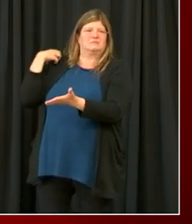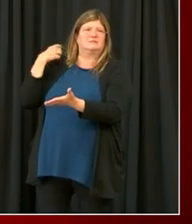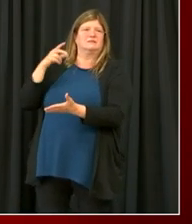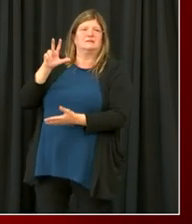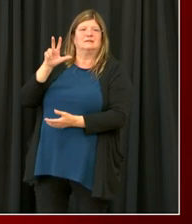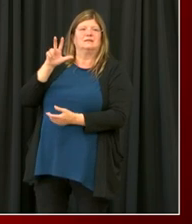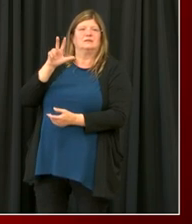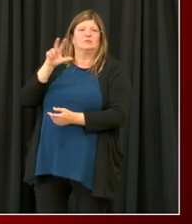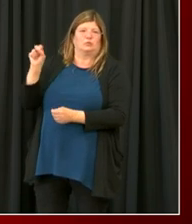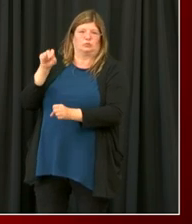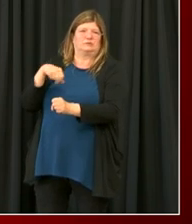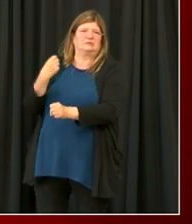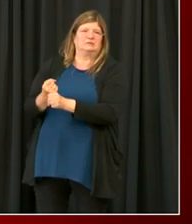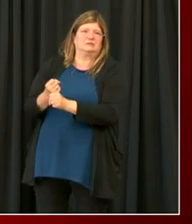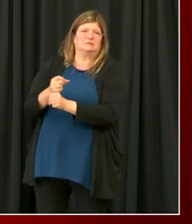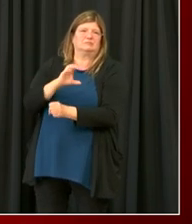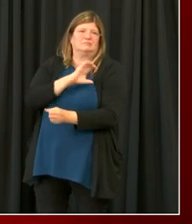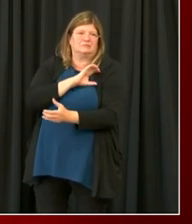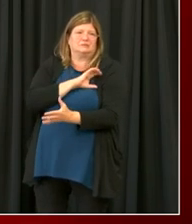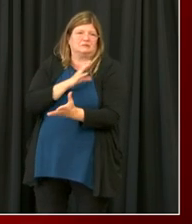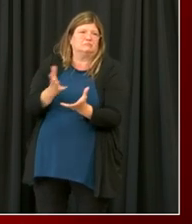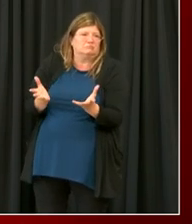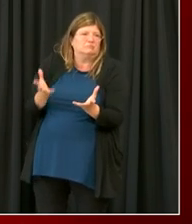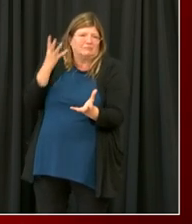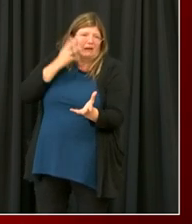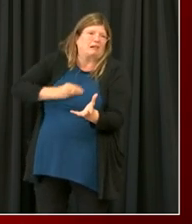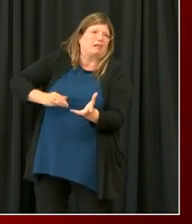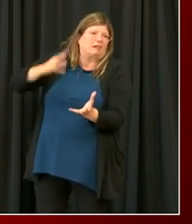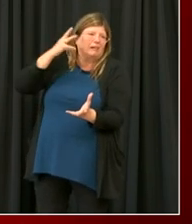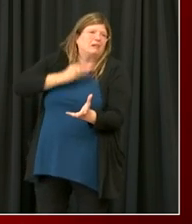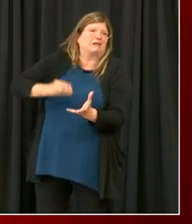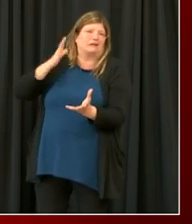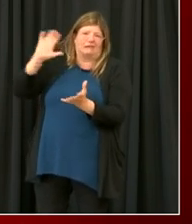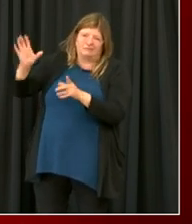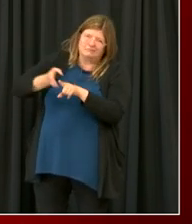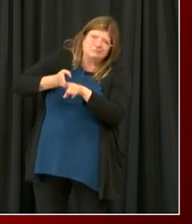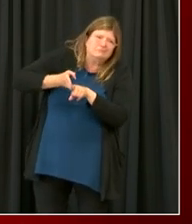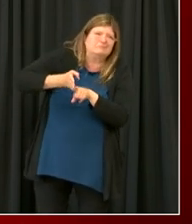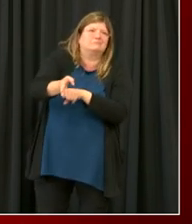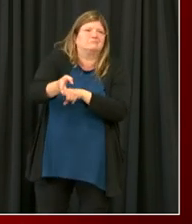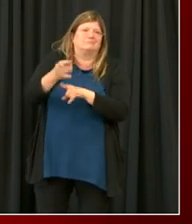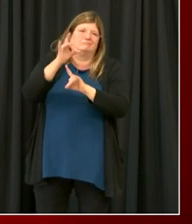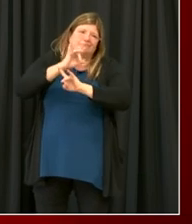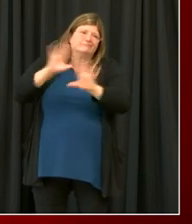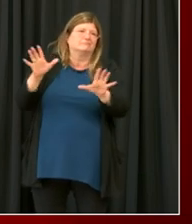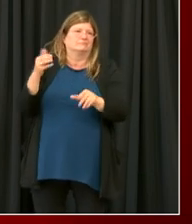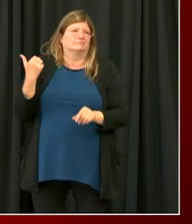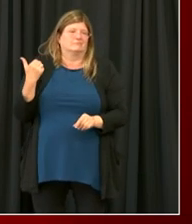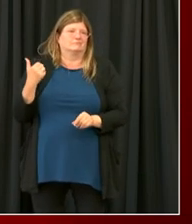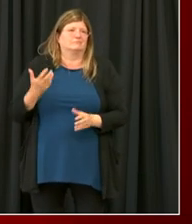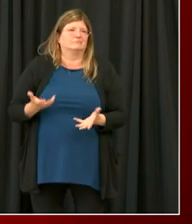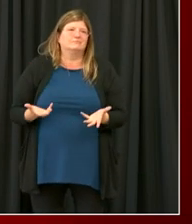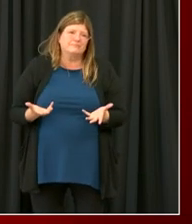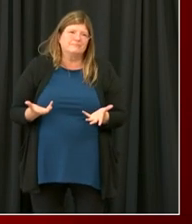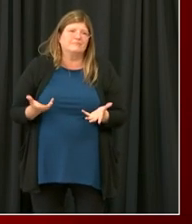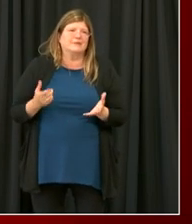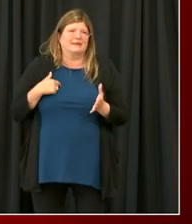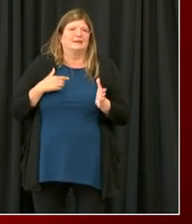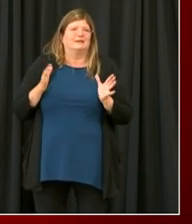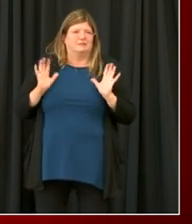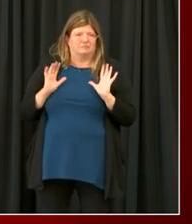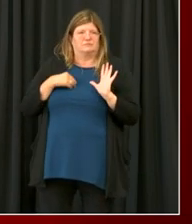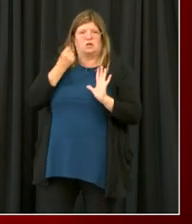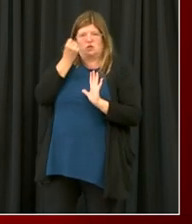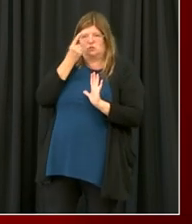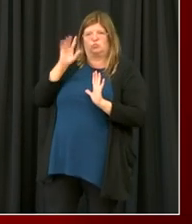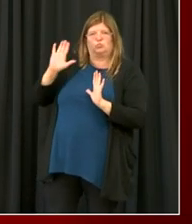30-year police officer who has given all of his career to DC government, and I can understand